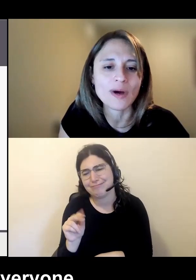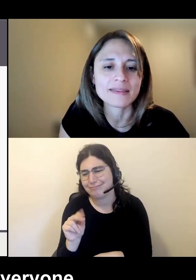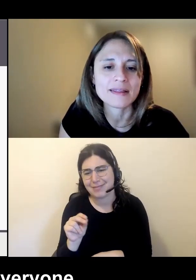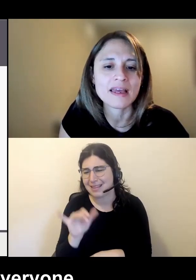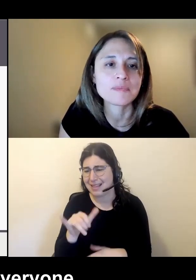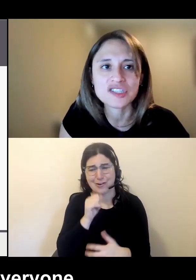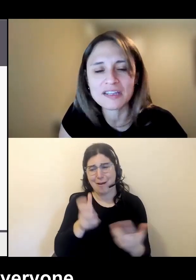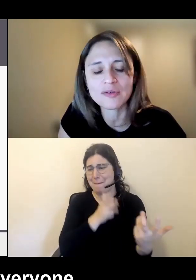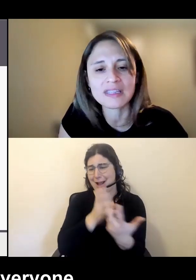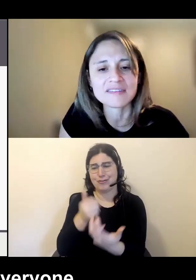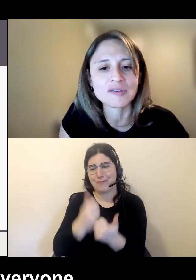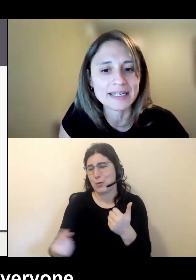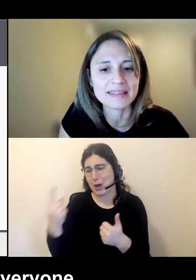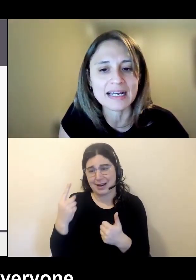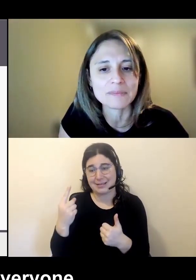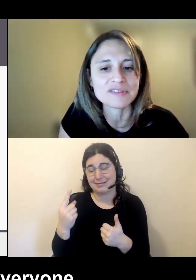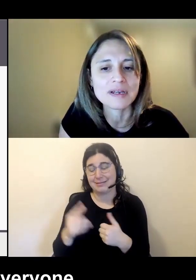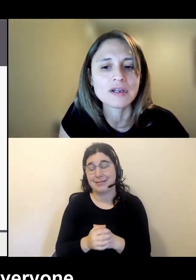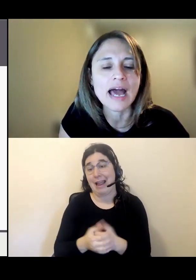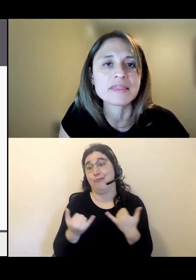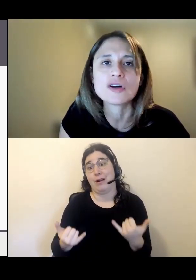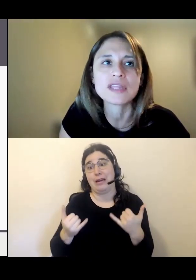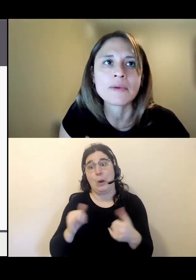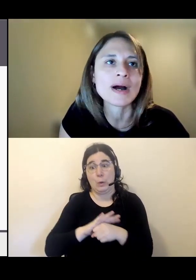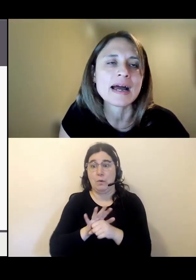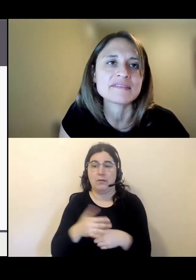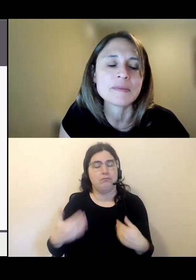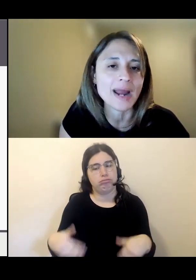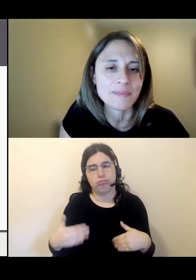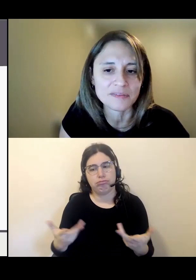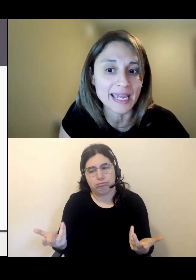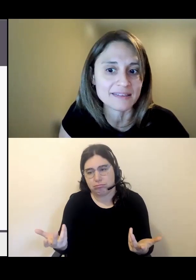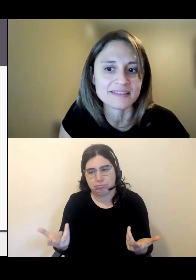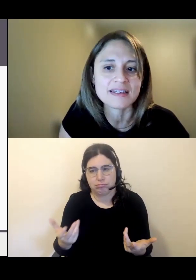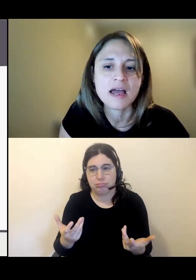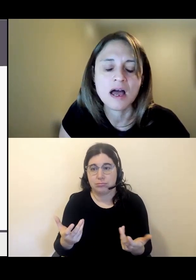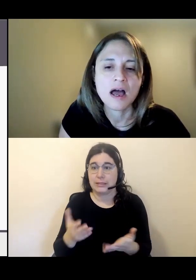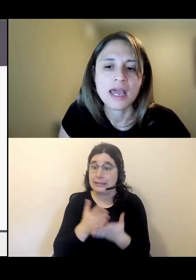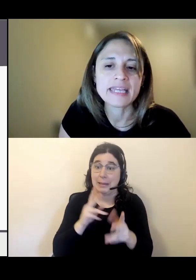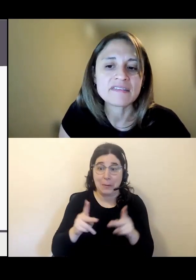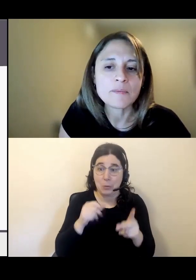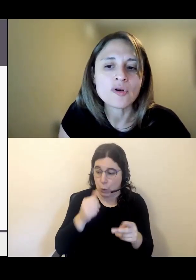of everyone, especially during these trying times. And not everyone has a private space. It is